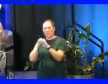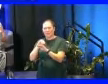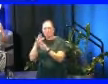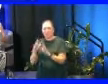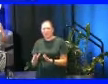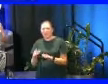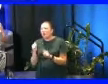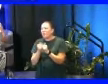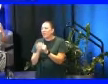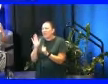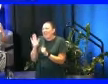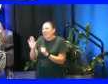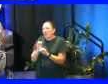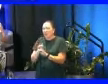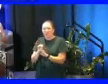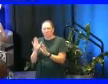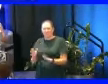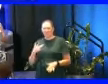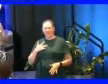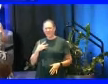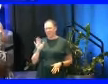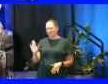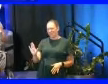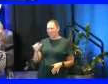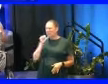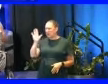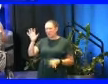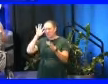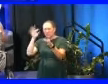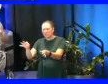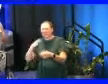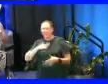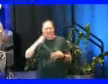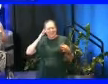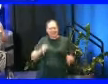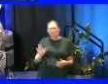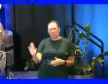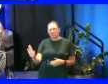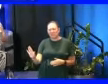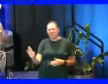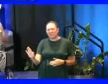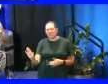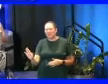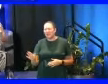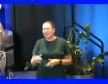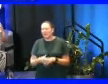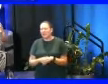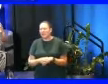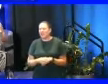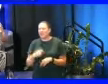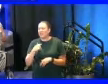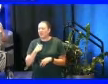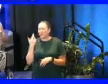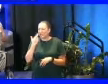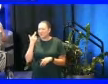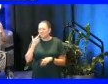counsel. I don't think that it's your choice whether I take peer counseling or not. I just found that every